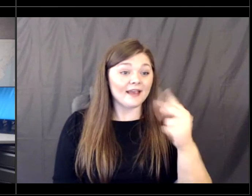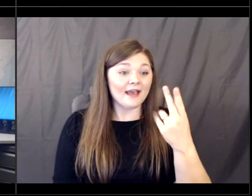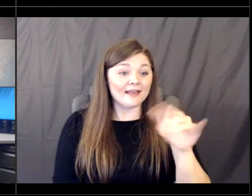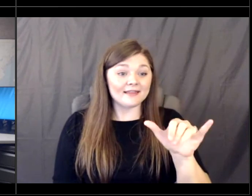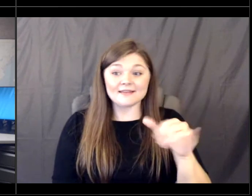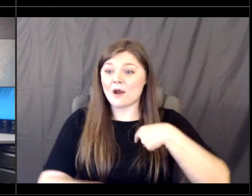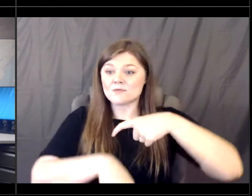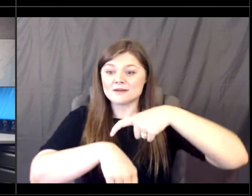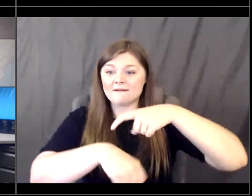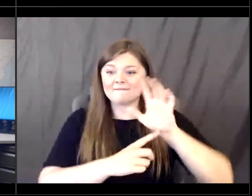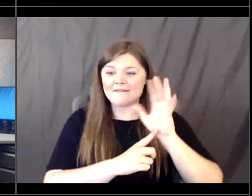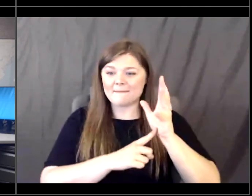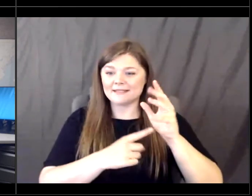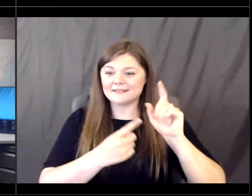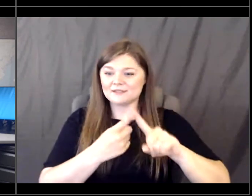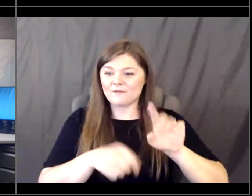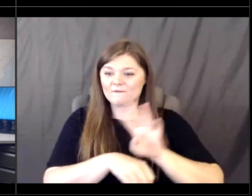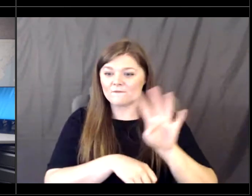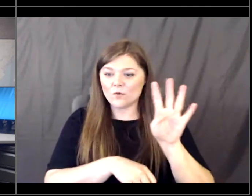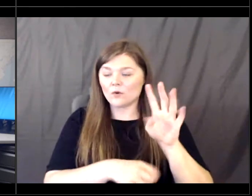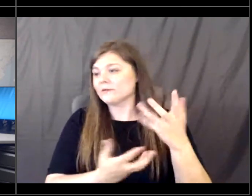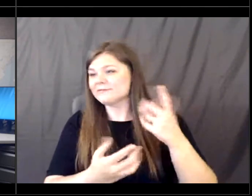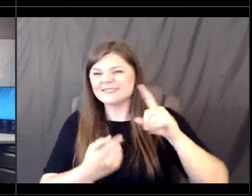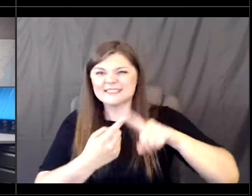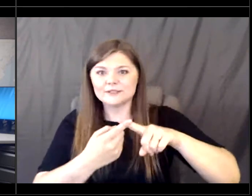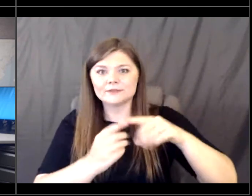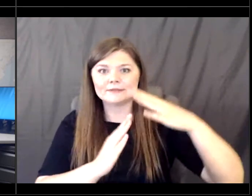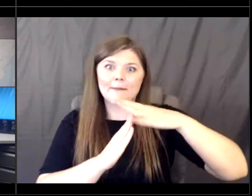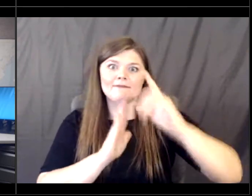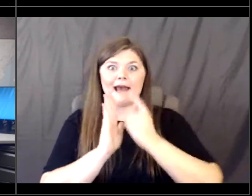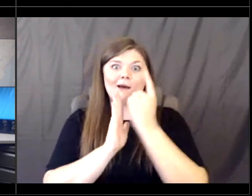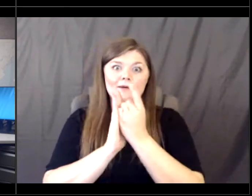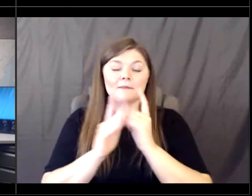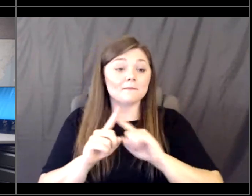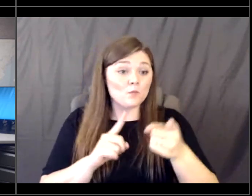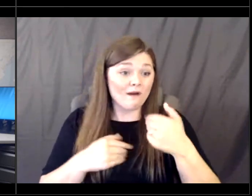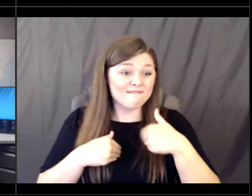top of the hour. Did you have anything else you wanted to cover?